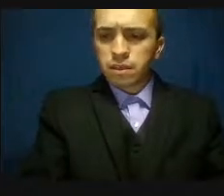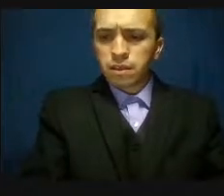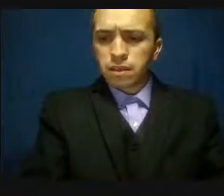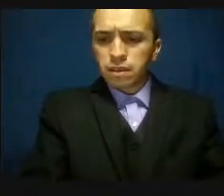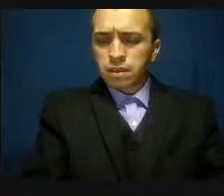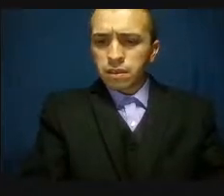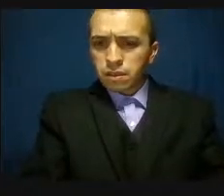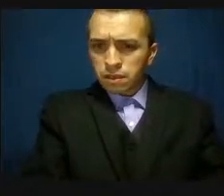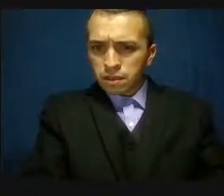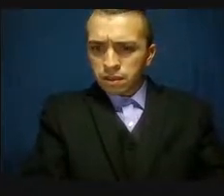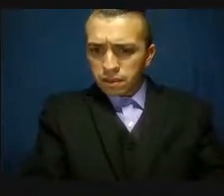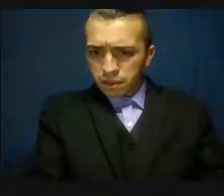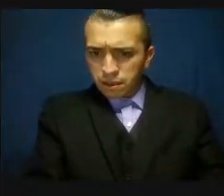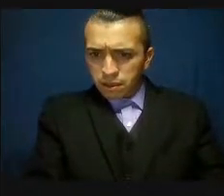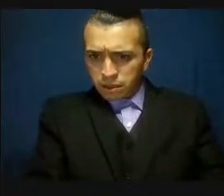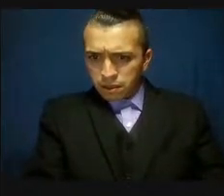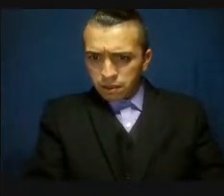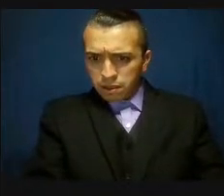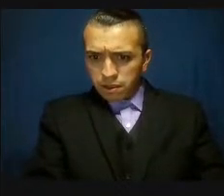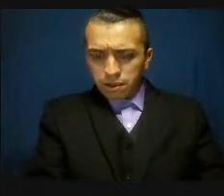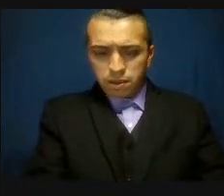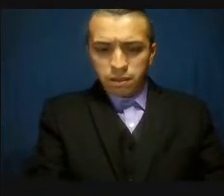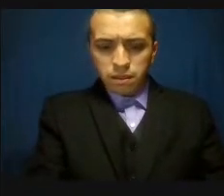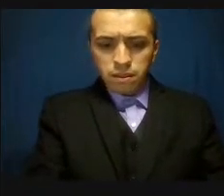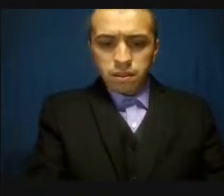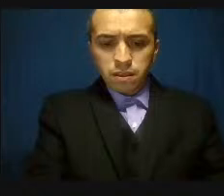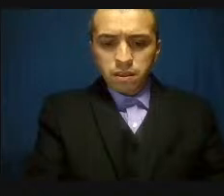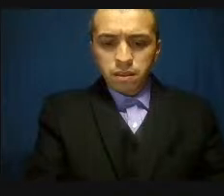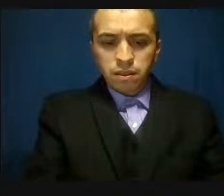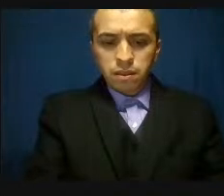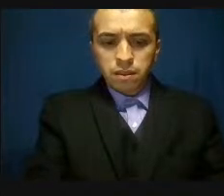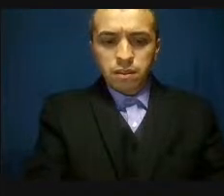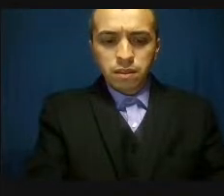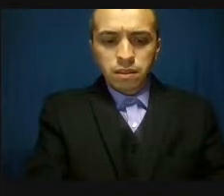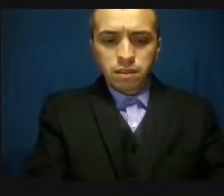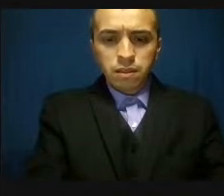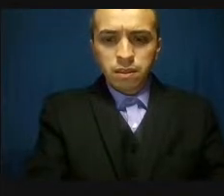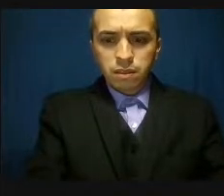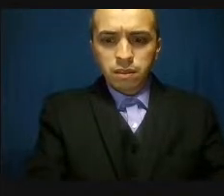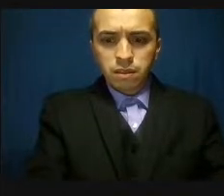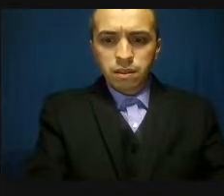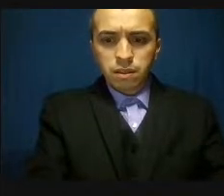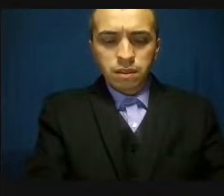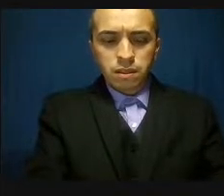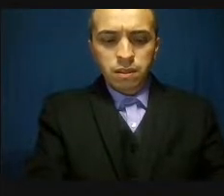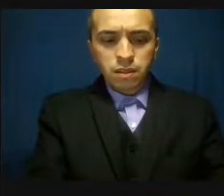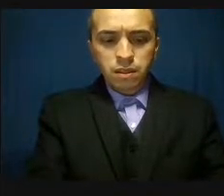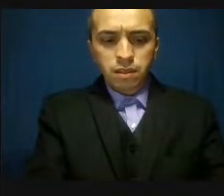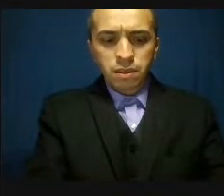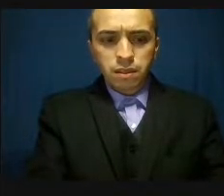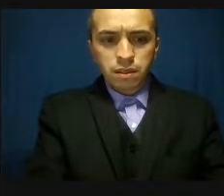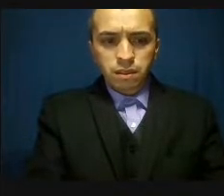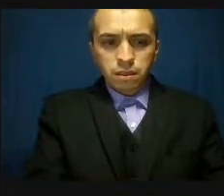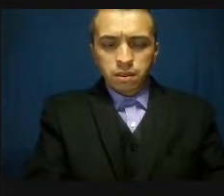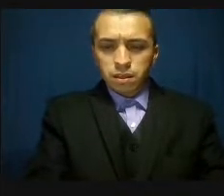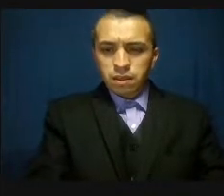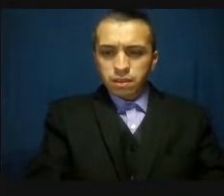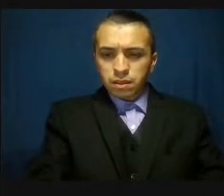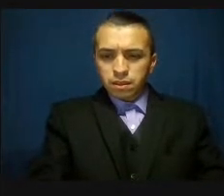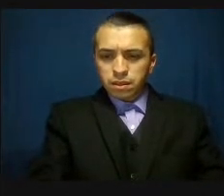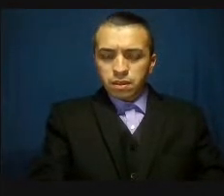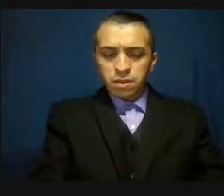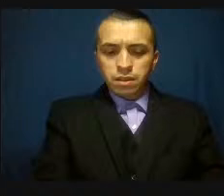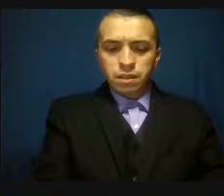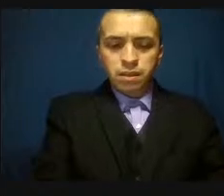or your HVAC system on recirculate. Just like your car, when you go through a dust plume or a smoky area, you can put your car on recirculate.